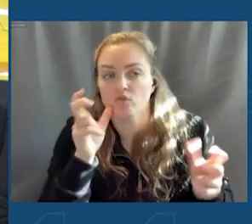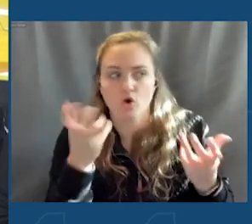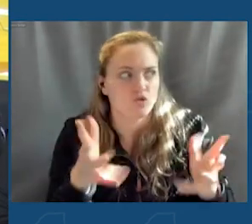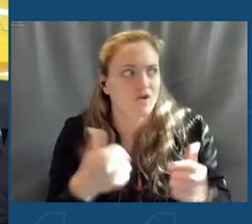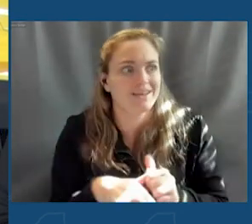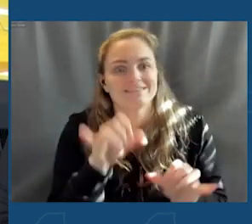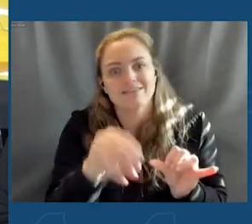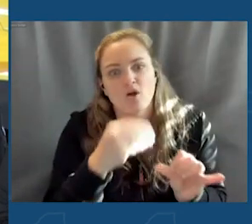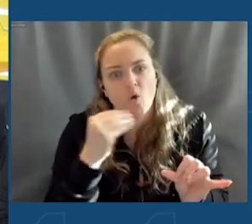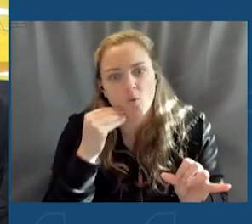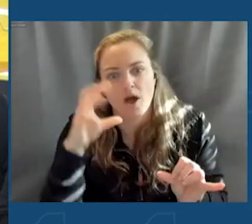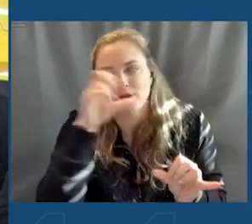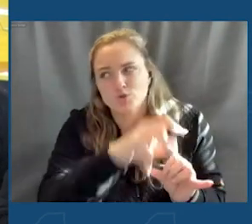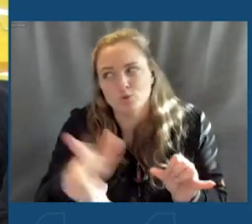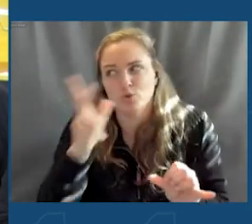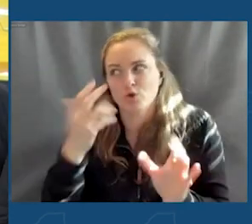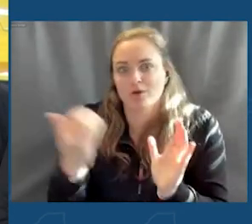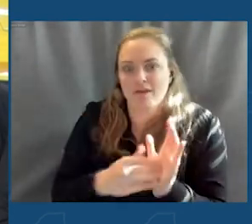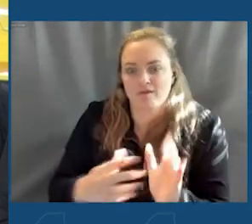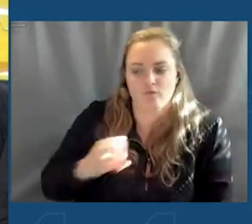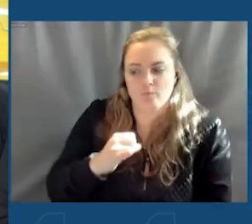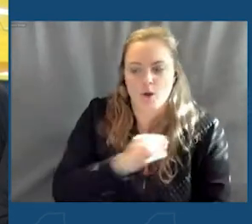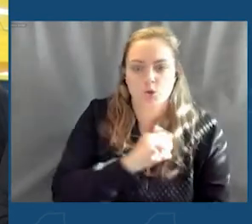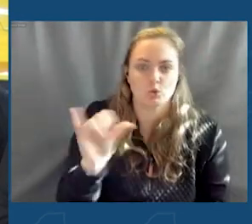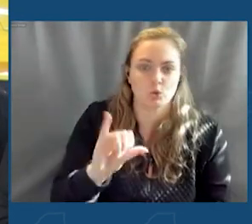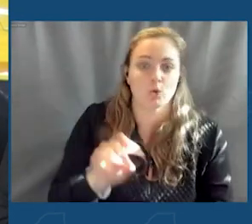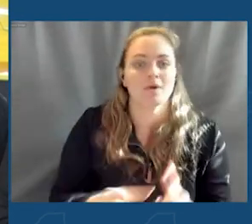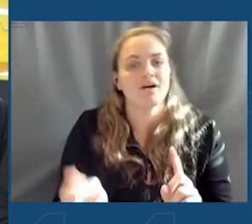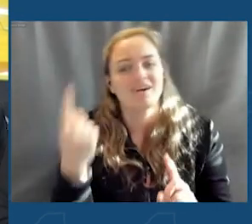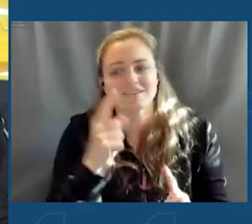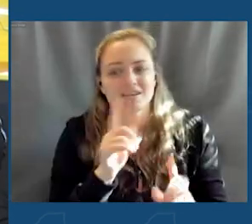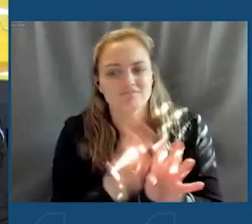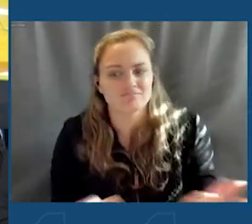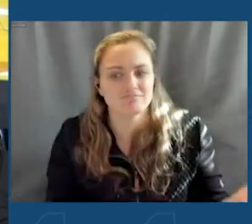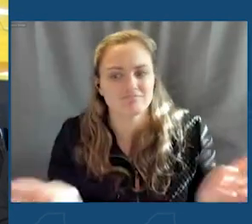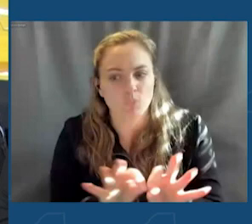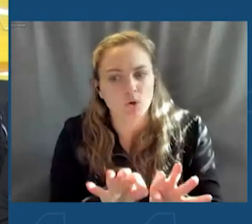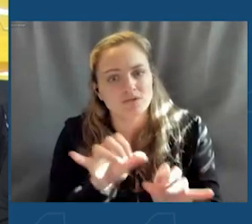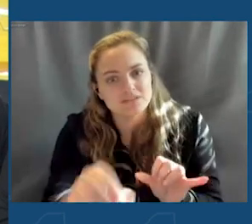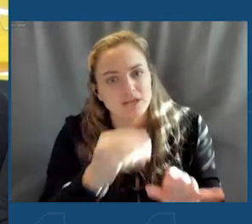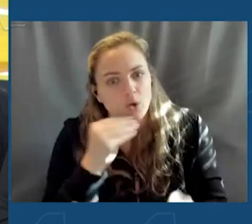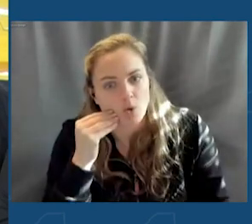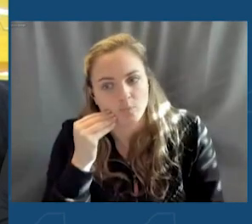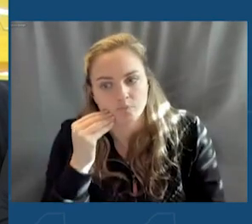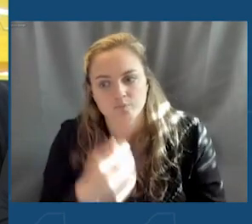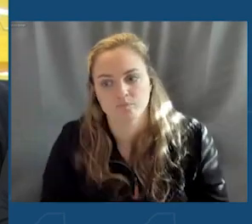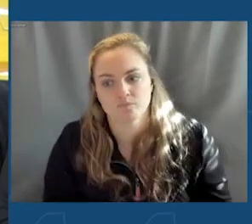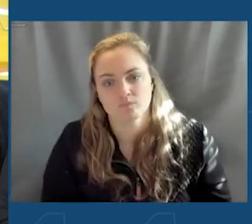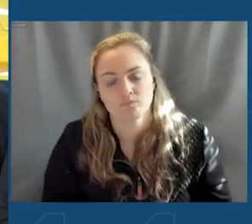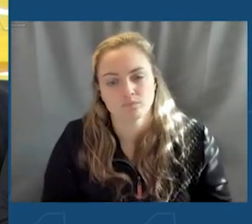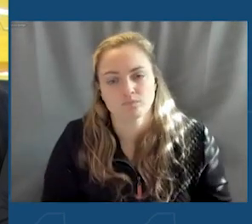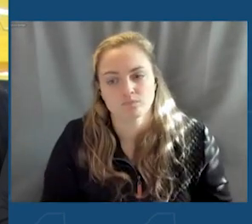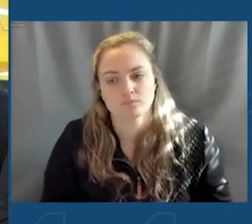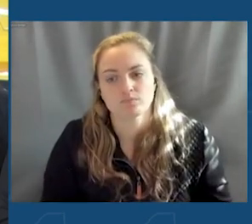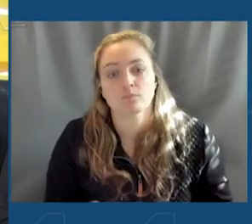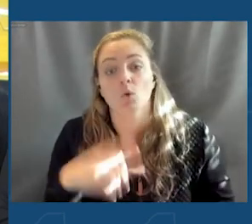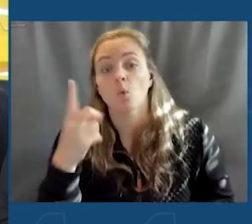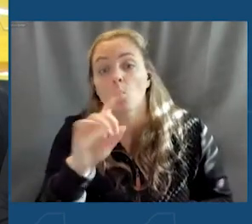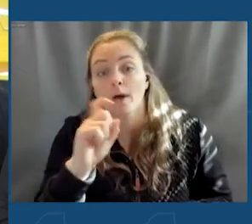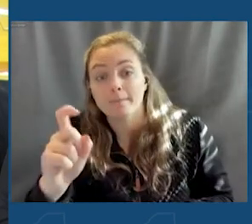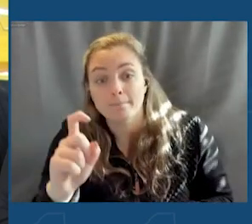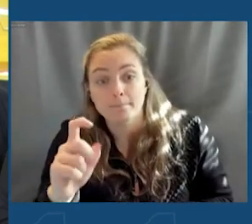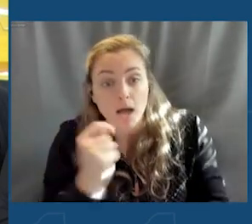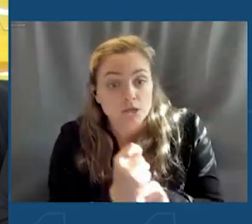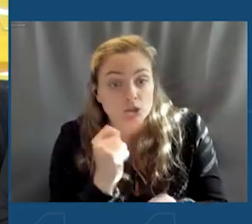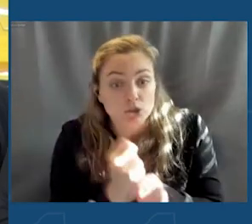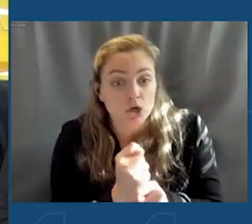I assume you'll hear it from the mayor as well. But it really matters because one vehicle, one box truck,